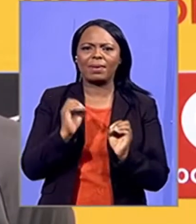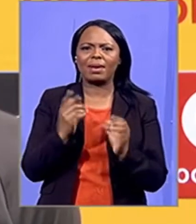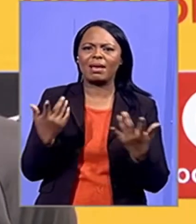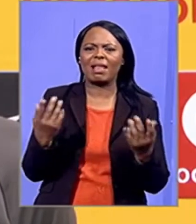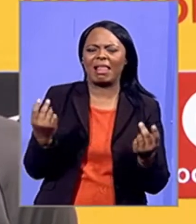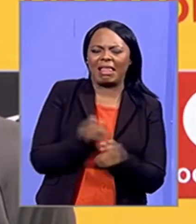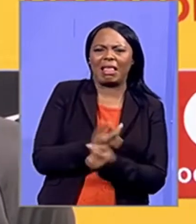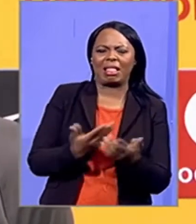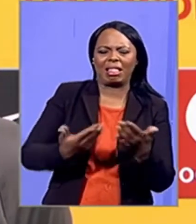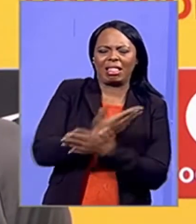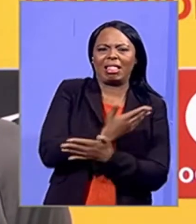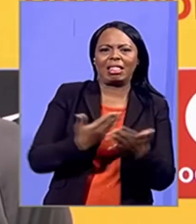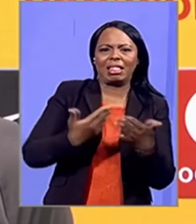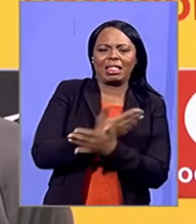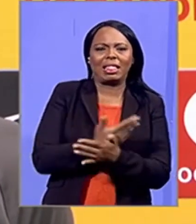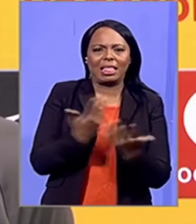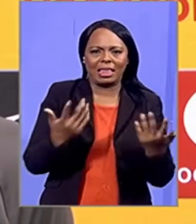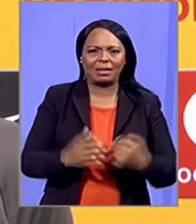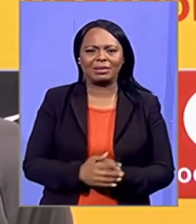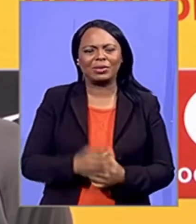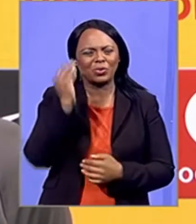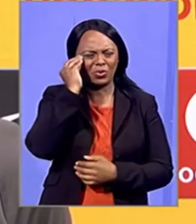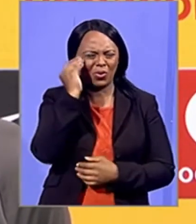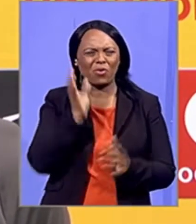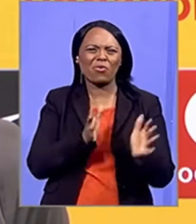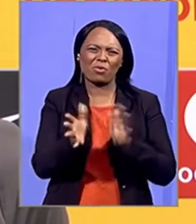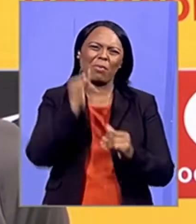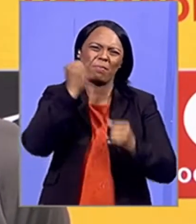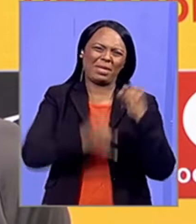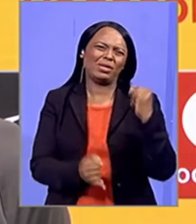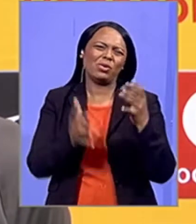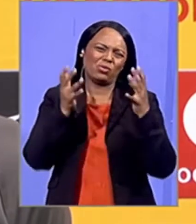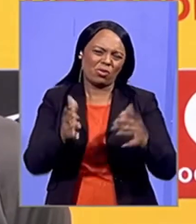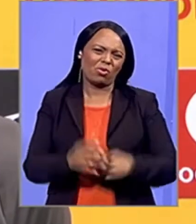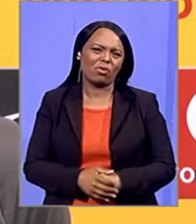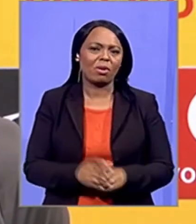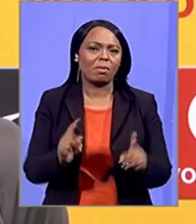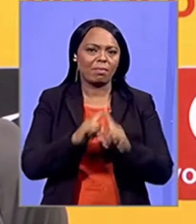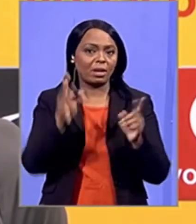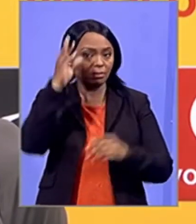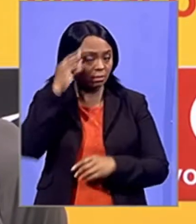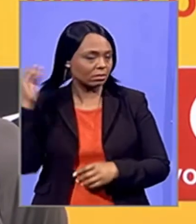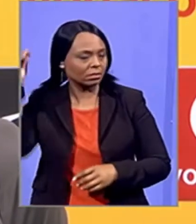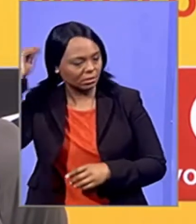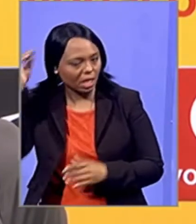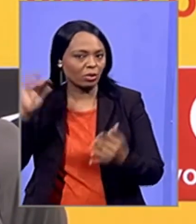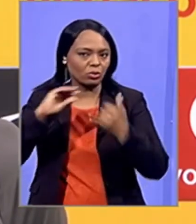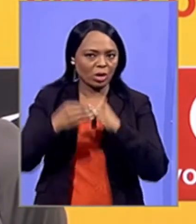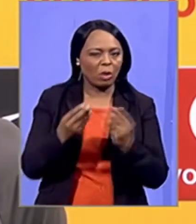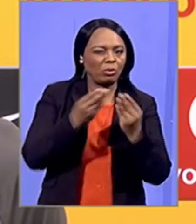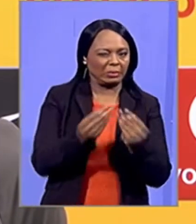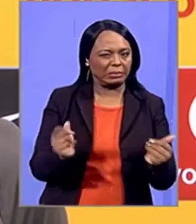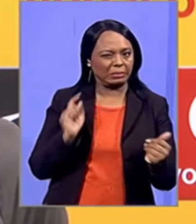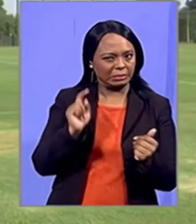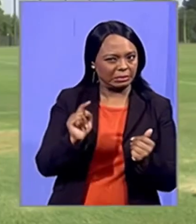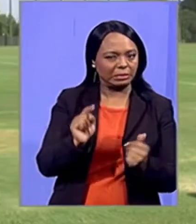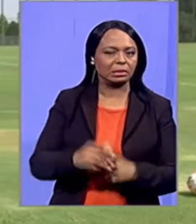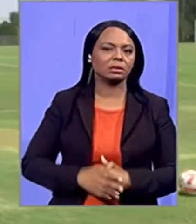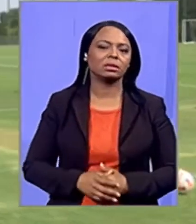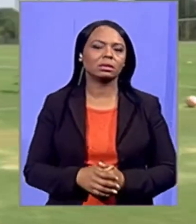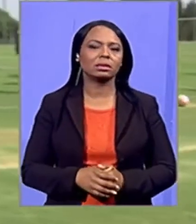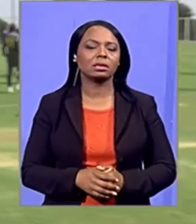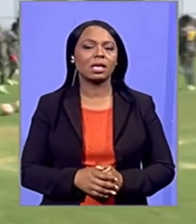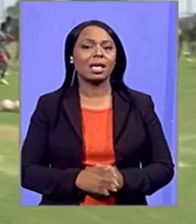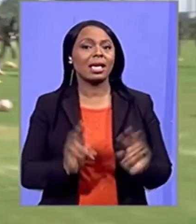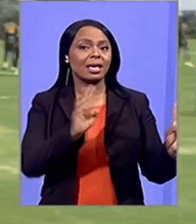and yes, football, it's a game of mistakes, but it's something that we work on, and we will try to rectify that.